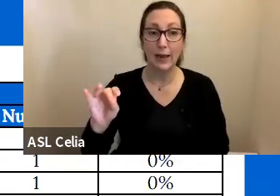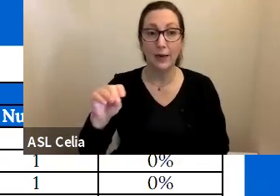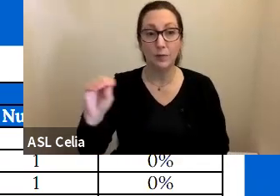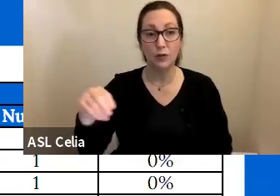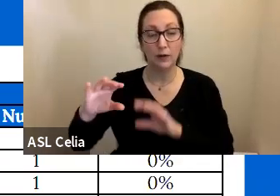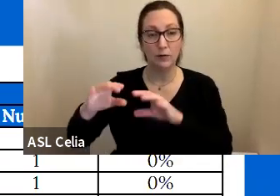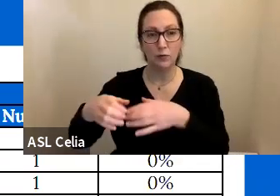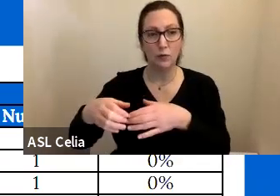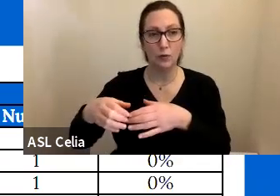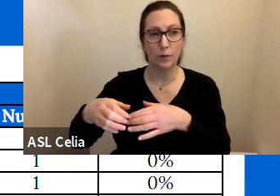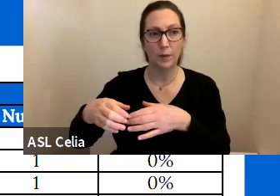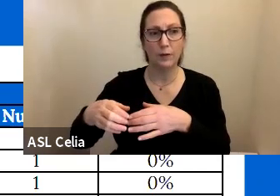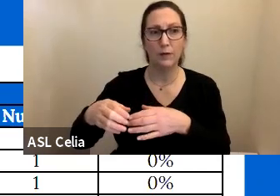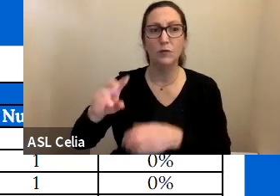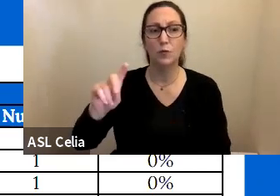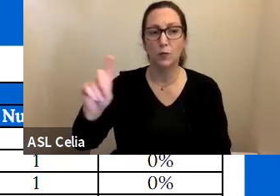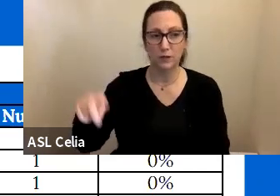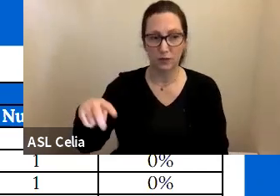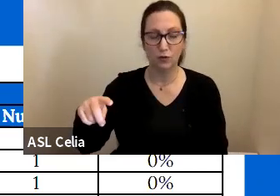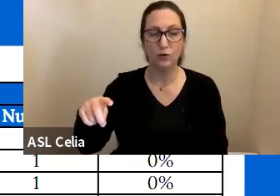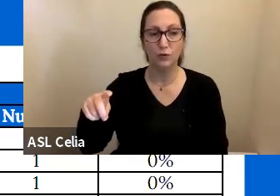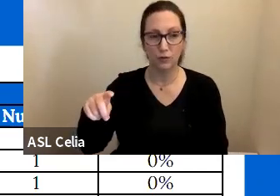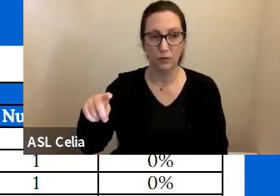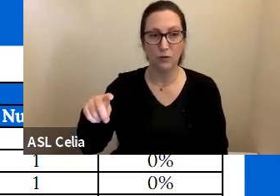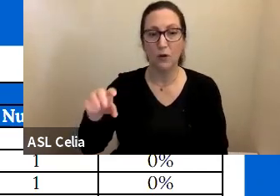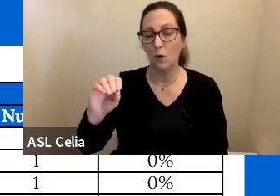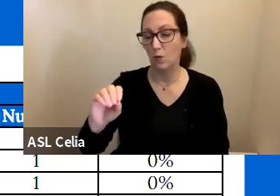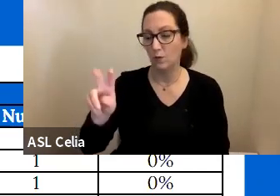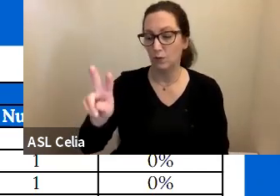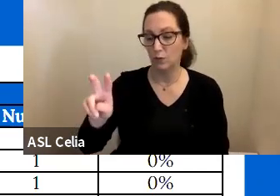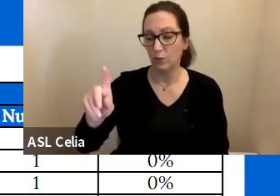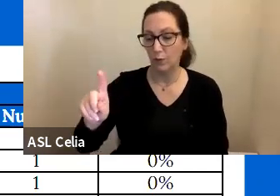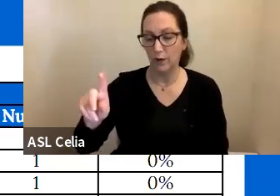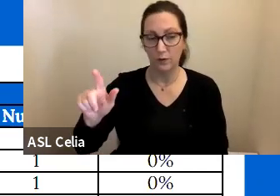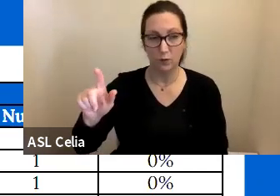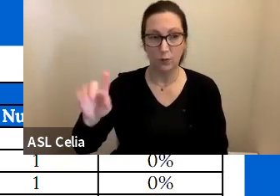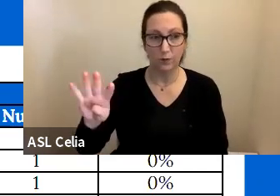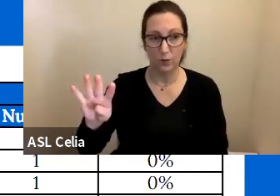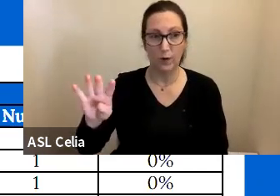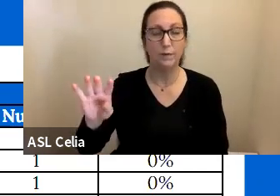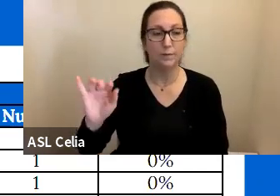it is the Dorchester with the 02124 zip code.